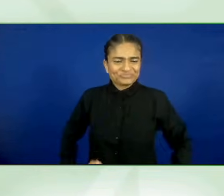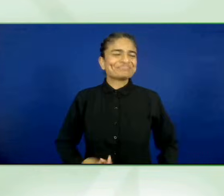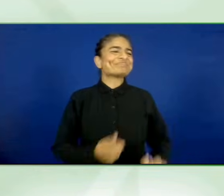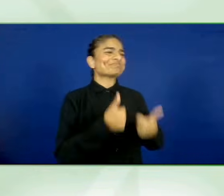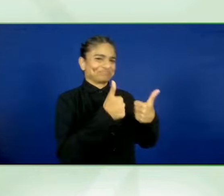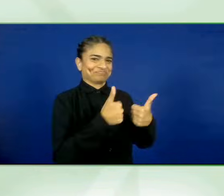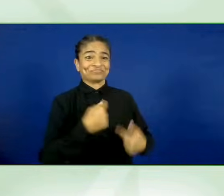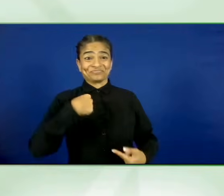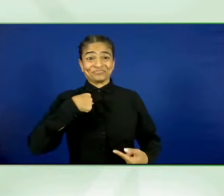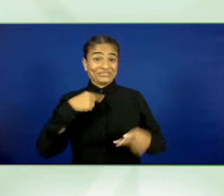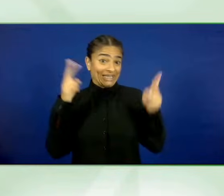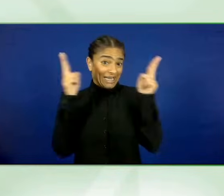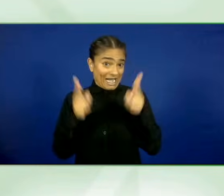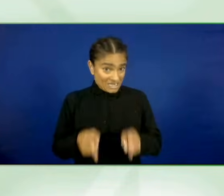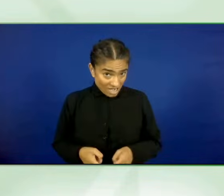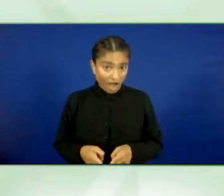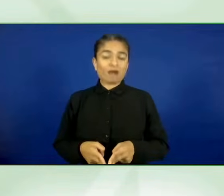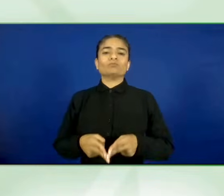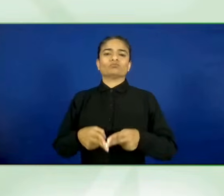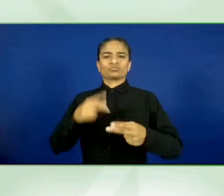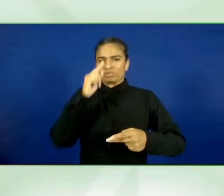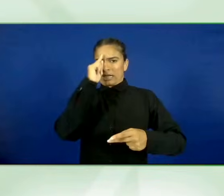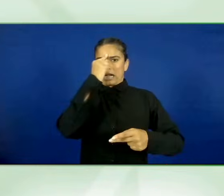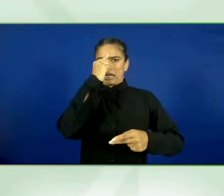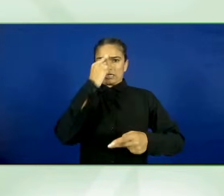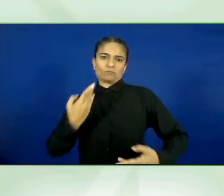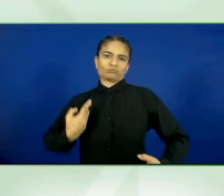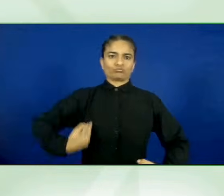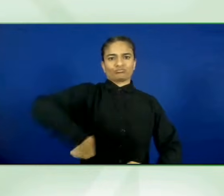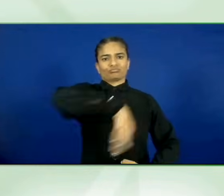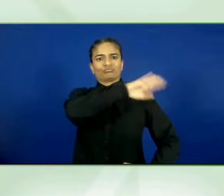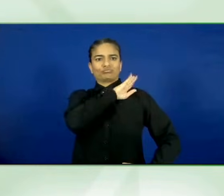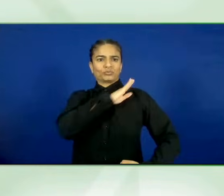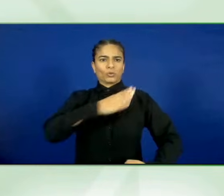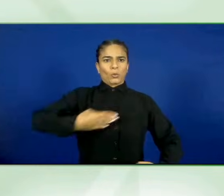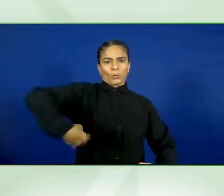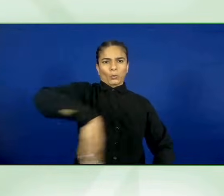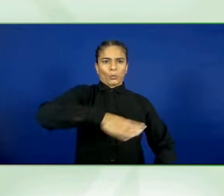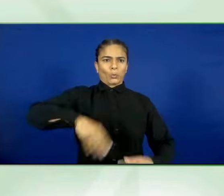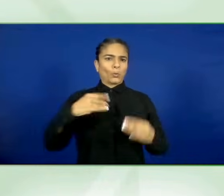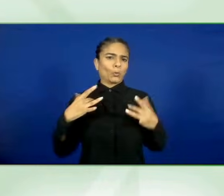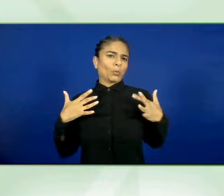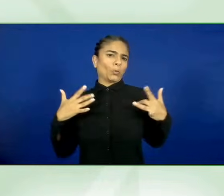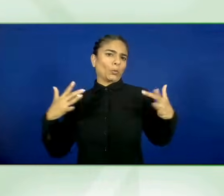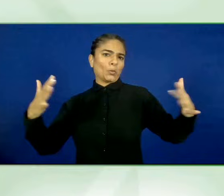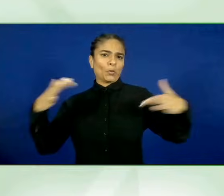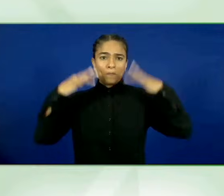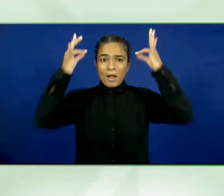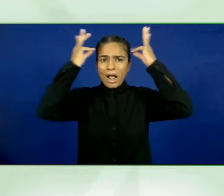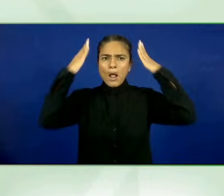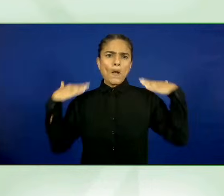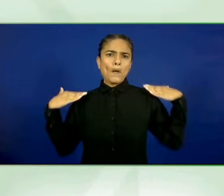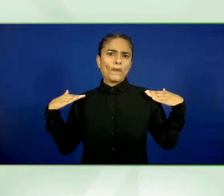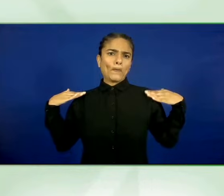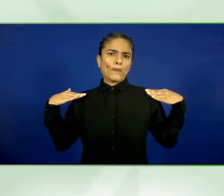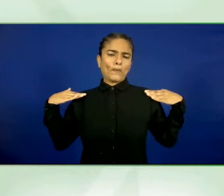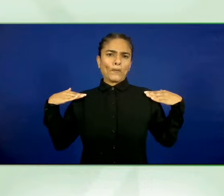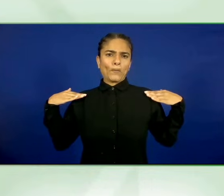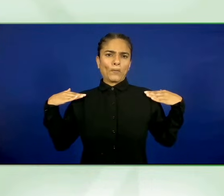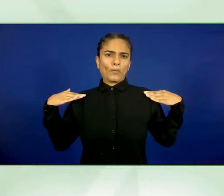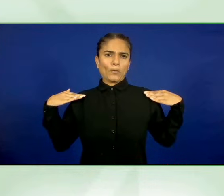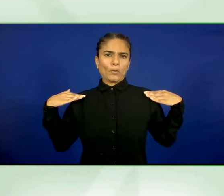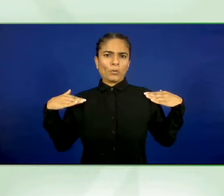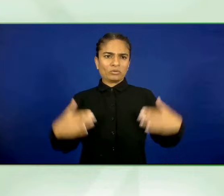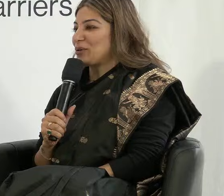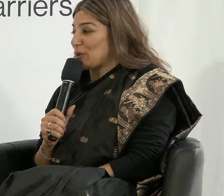My hair is waist-length long and open at the back. And I am the founder and settler of No Barrier Foundation,